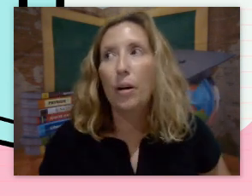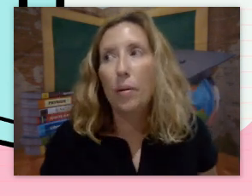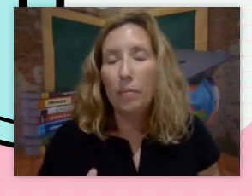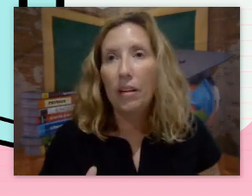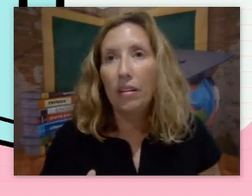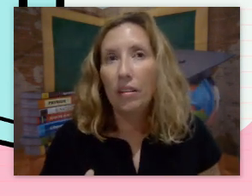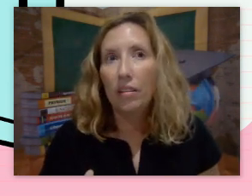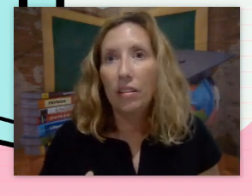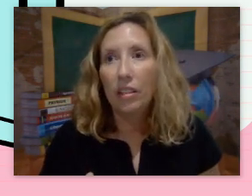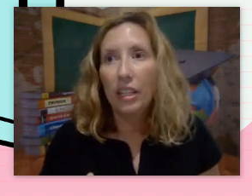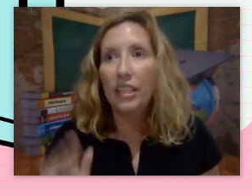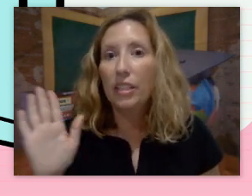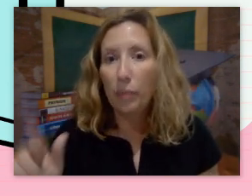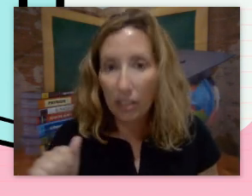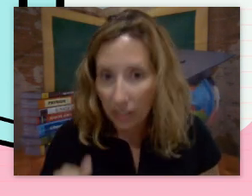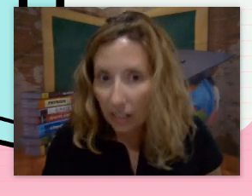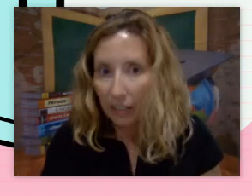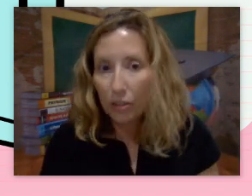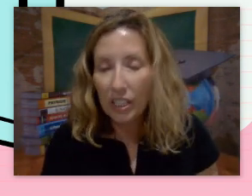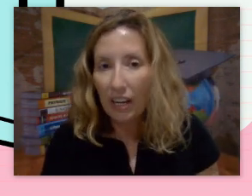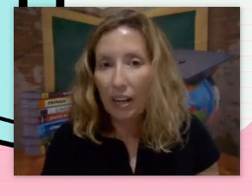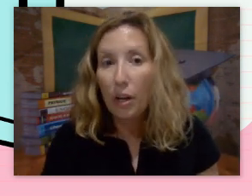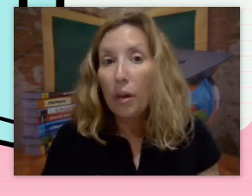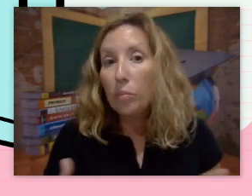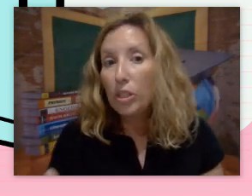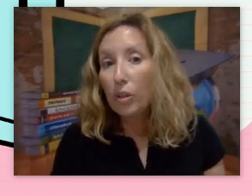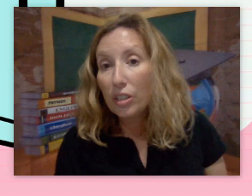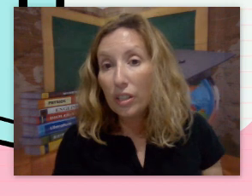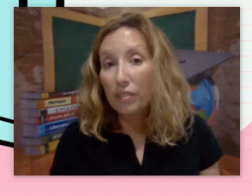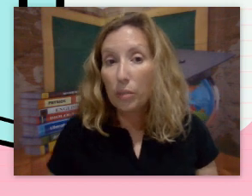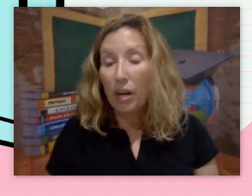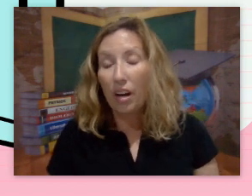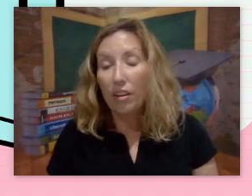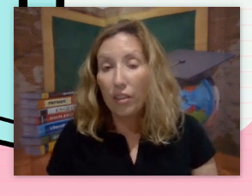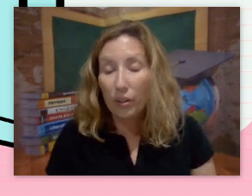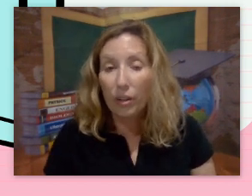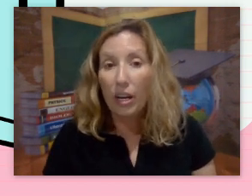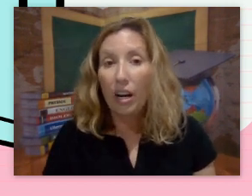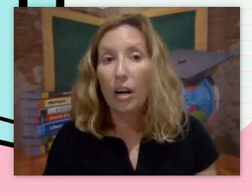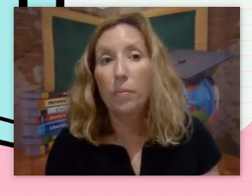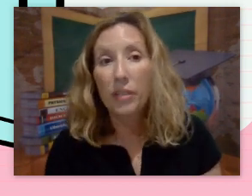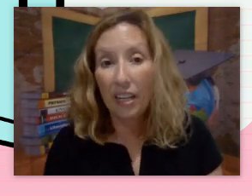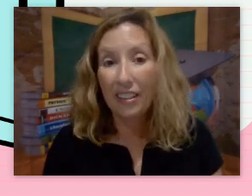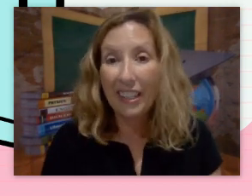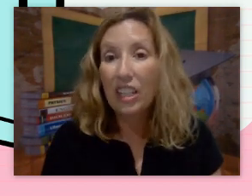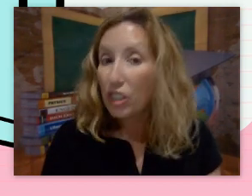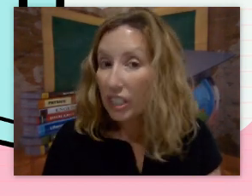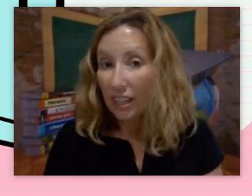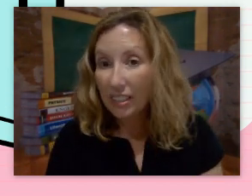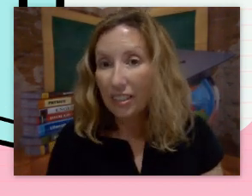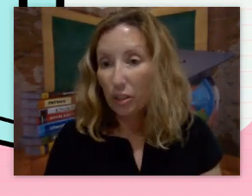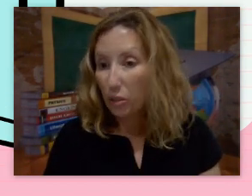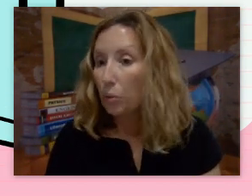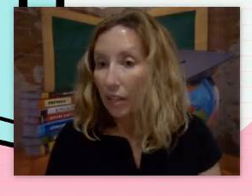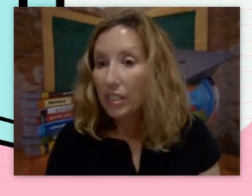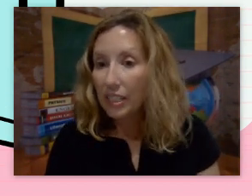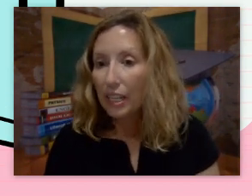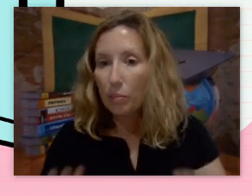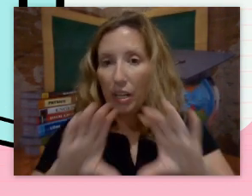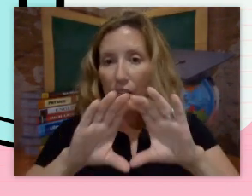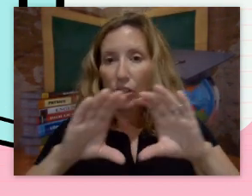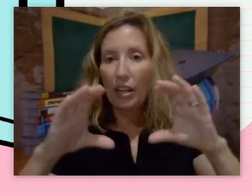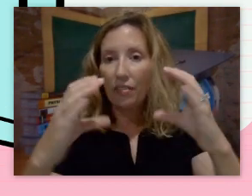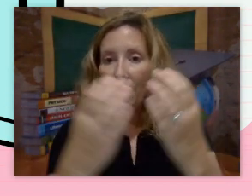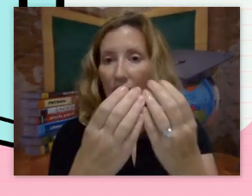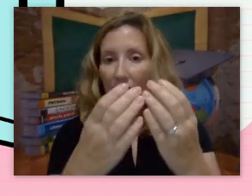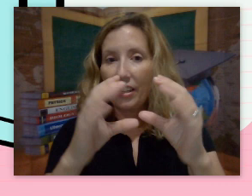is, it is an American Sign Language sign, but you also have some other signed English signs that are sort of the